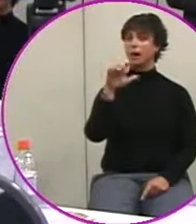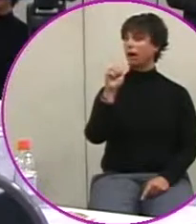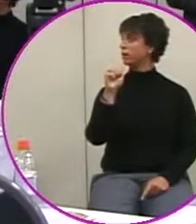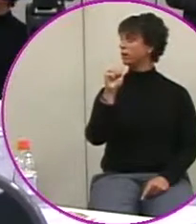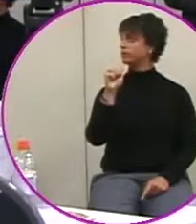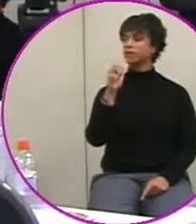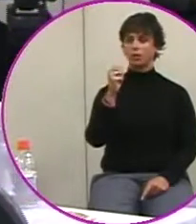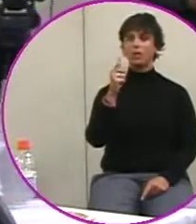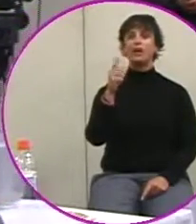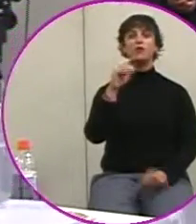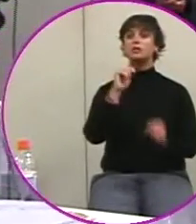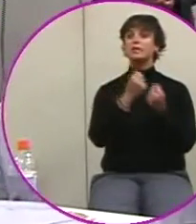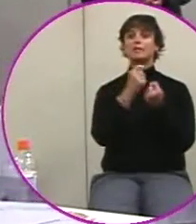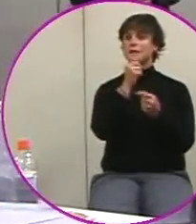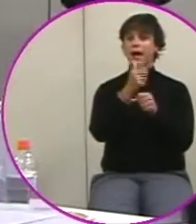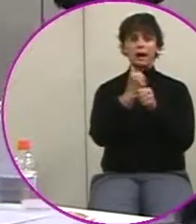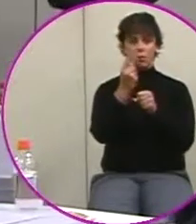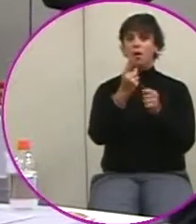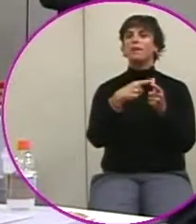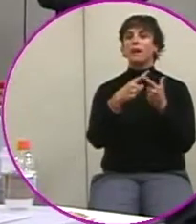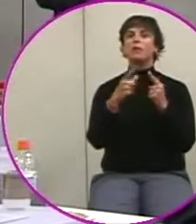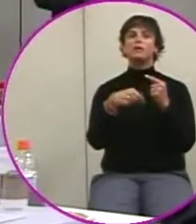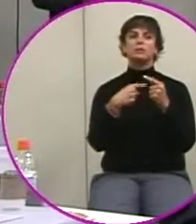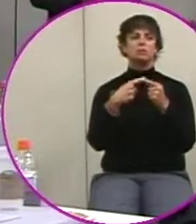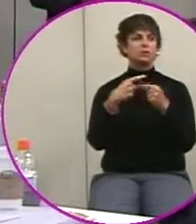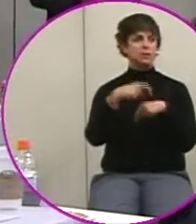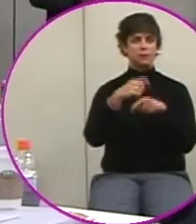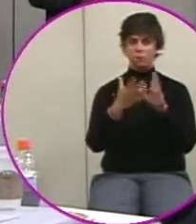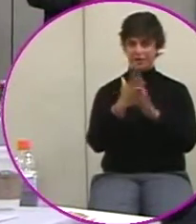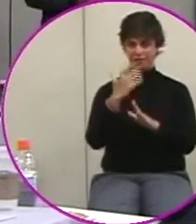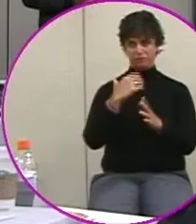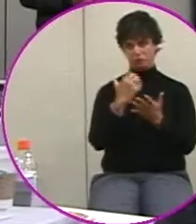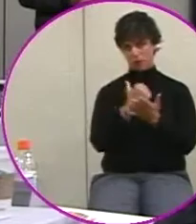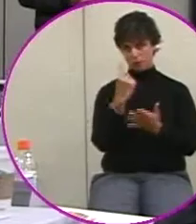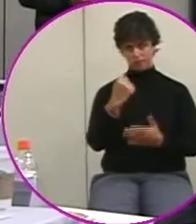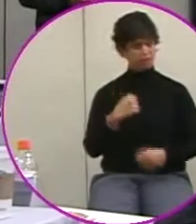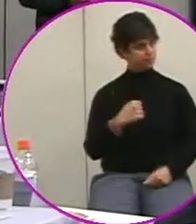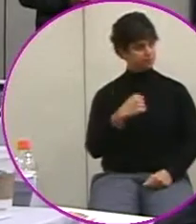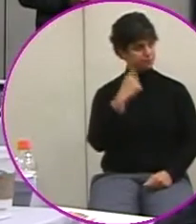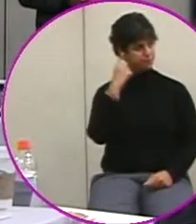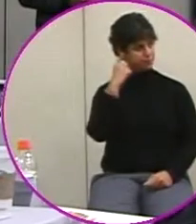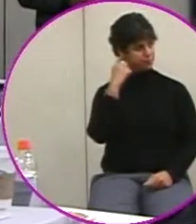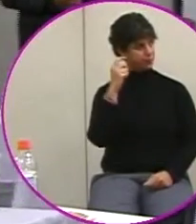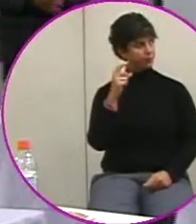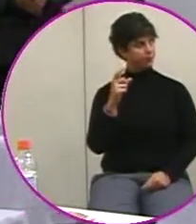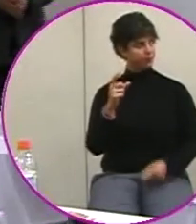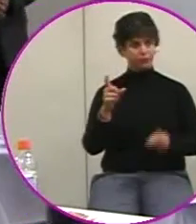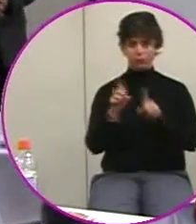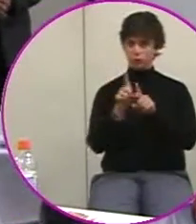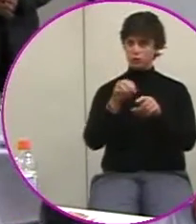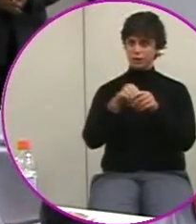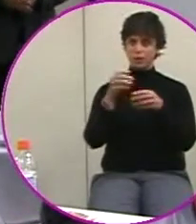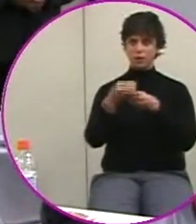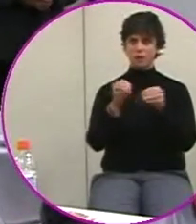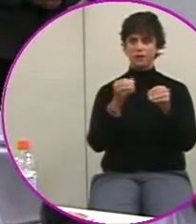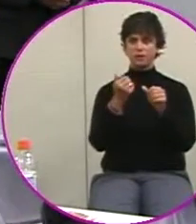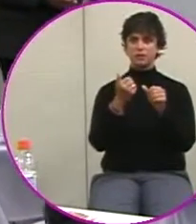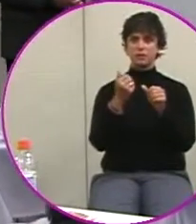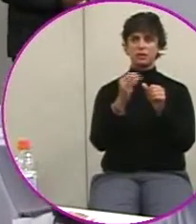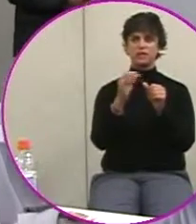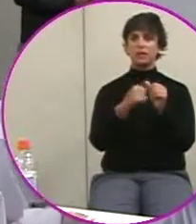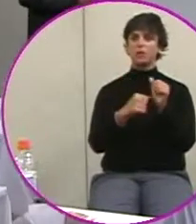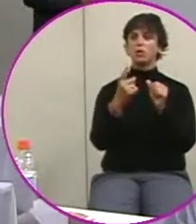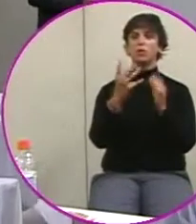team didn't get one, pick one up when it's time to leave. Okay, I'll give you guys one. We also, in our office, if anybody would